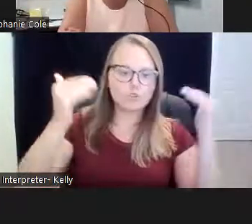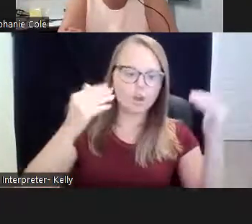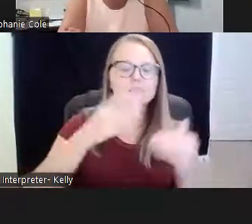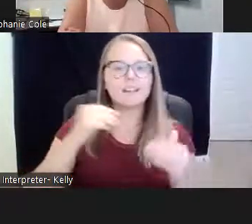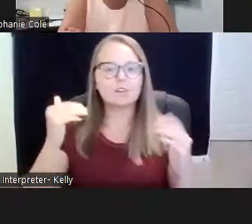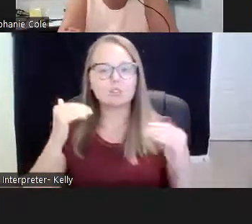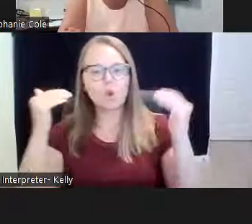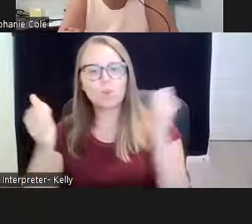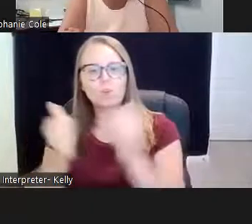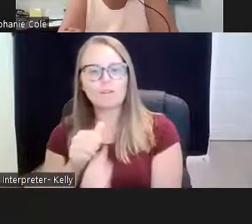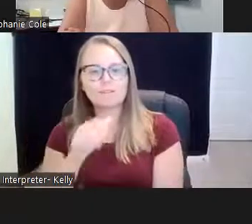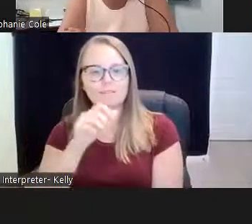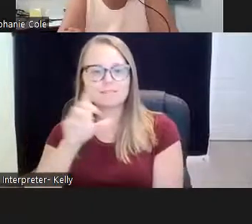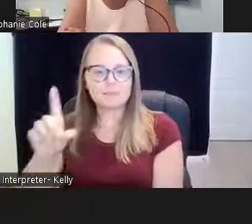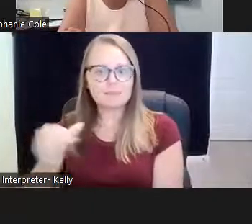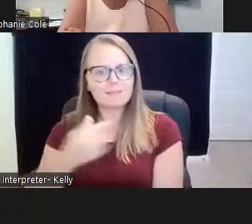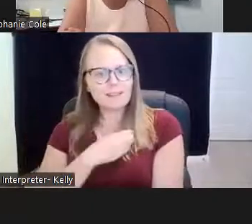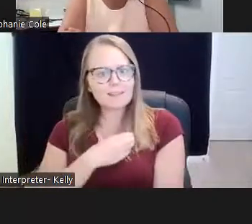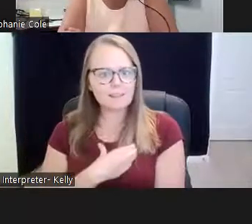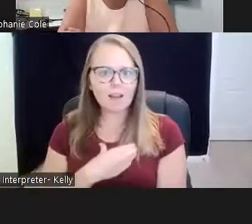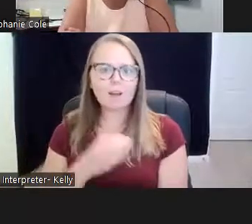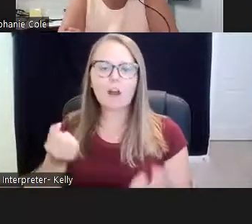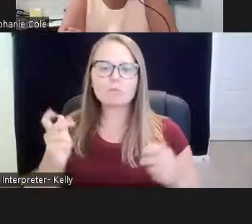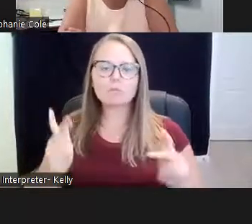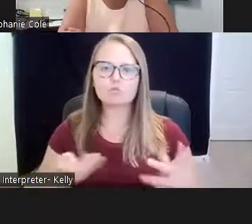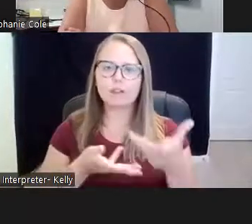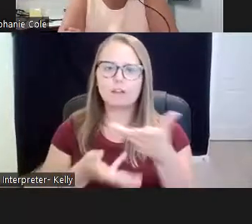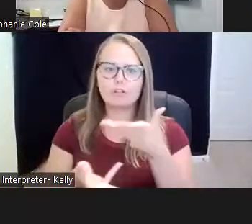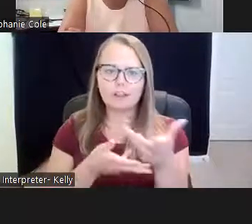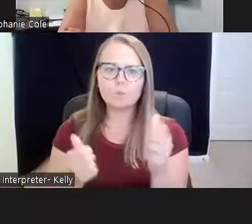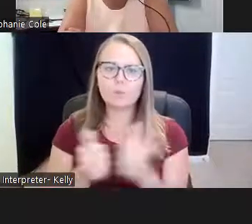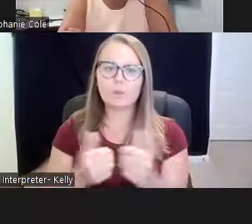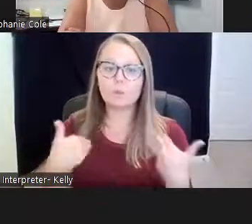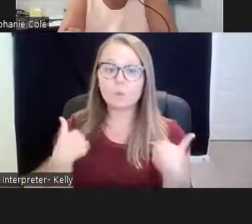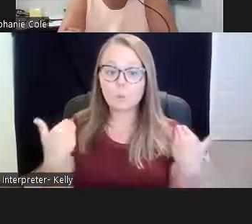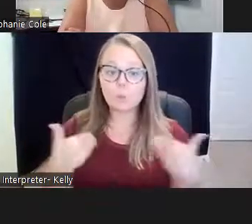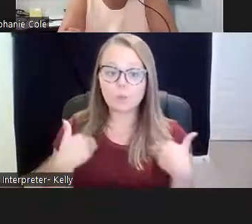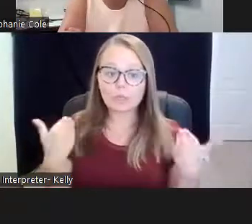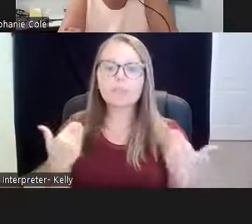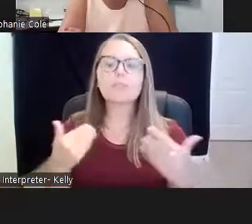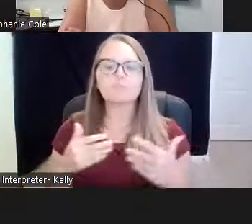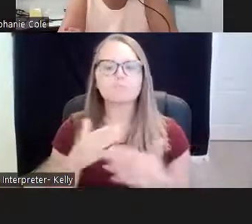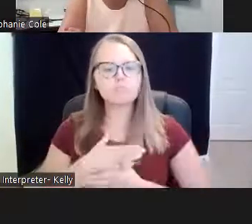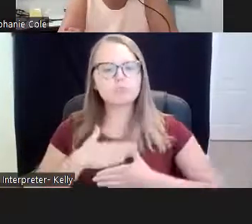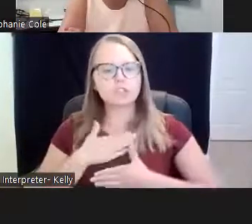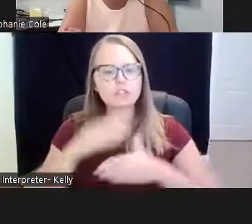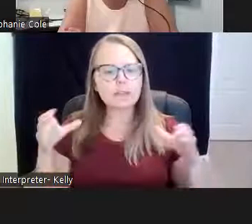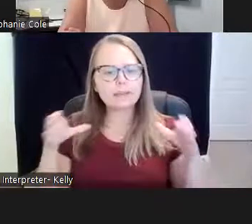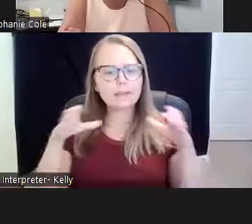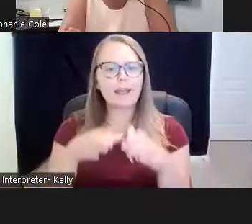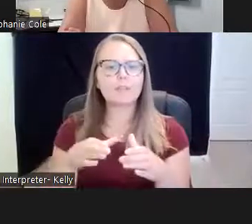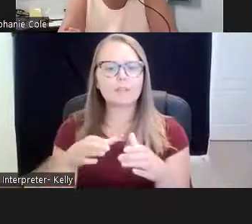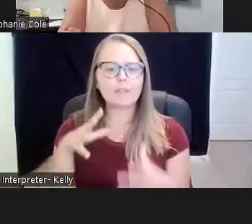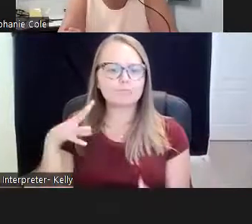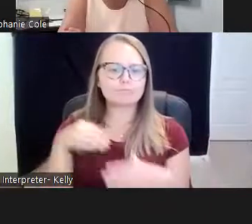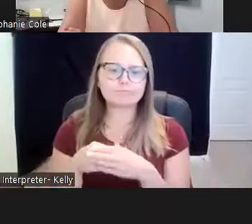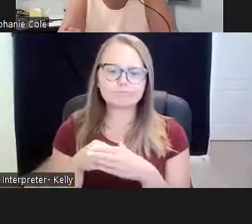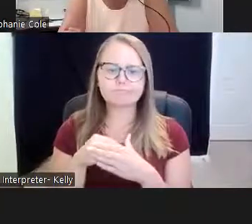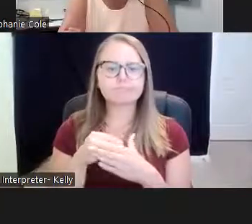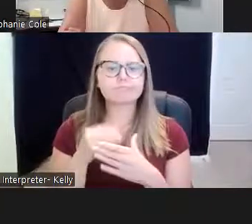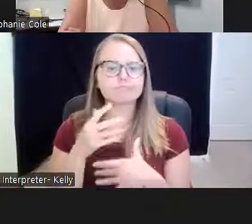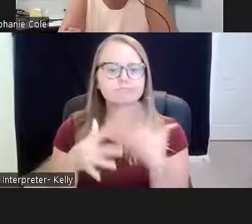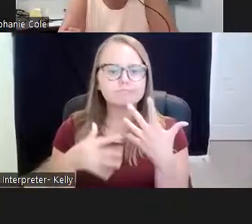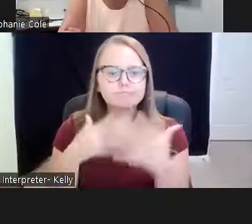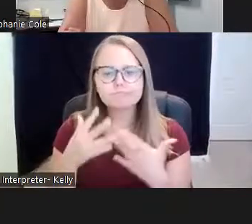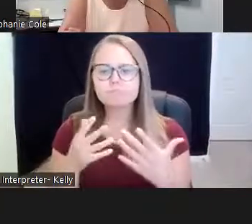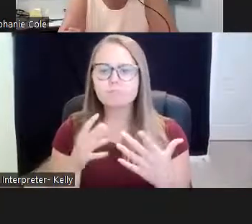disabilities desire opportunities to interact with youth. They appreciate gatherings that are inclusive of all ages and